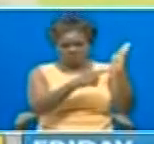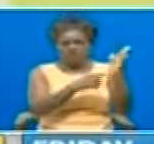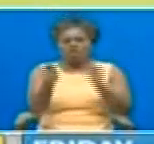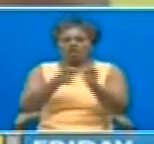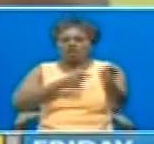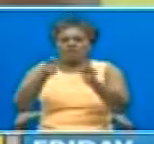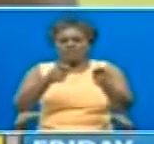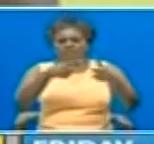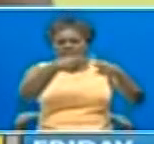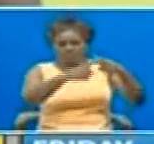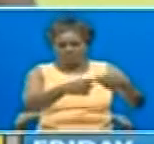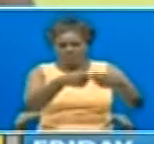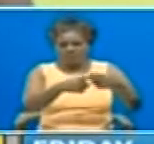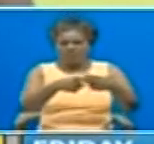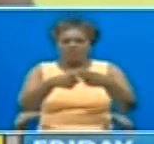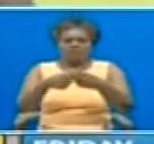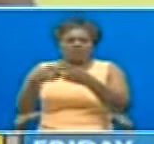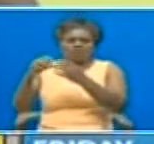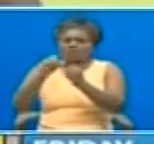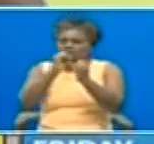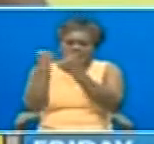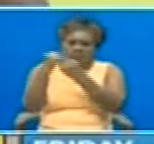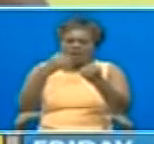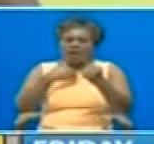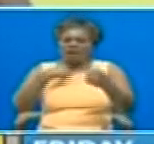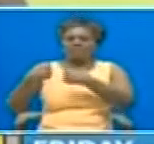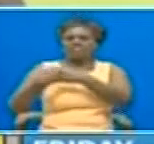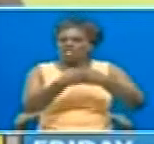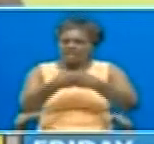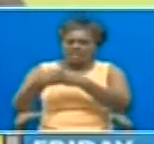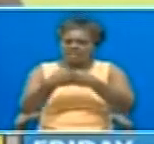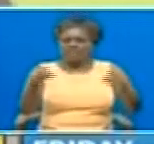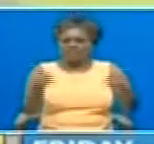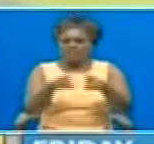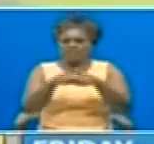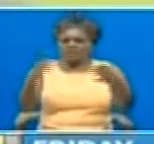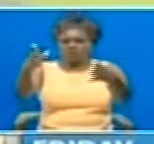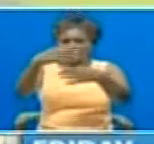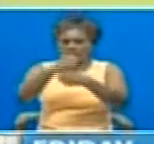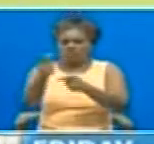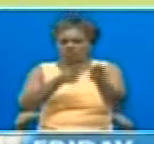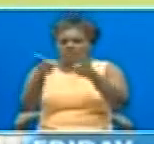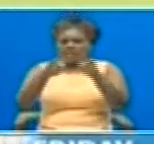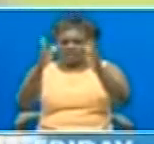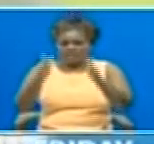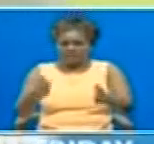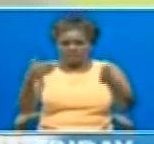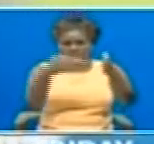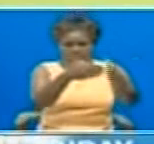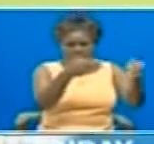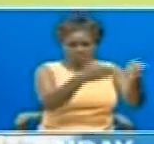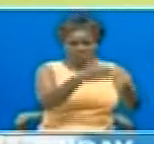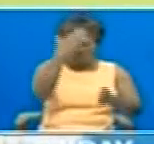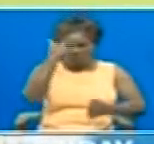the industry. The farm has been rocked by operational challenges that even saw the company's managing director suspended on grounds